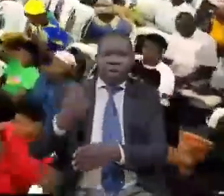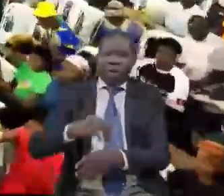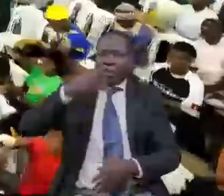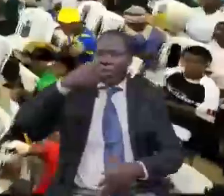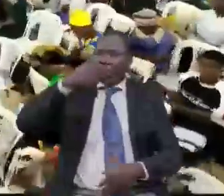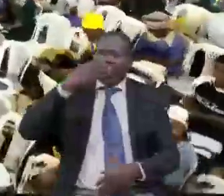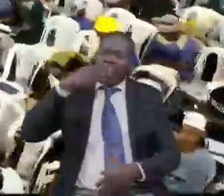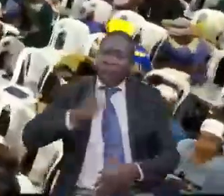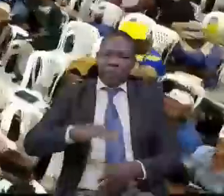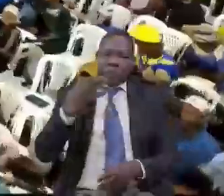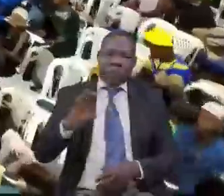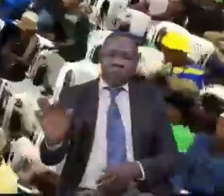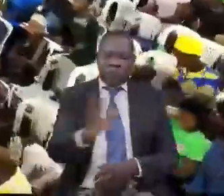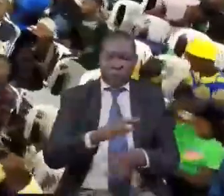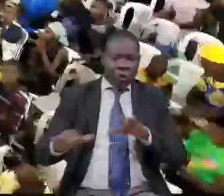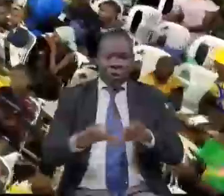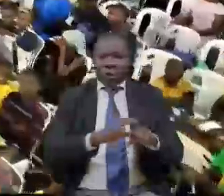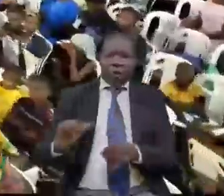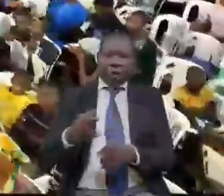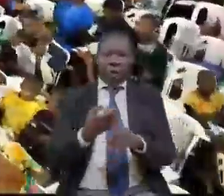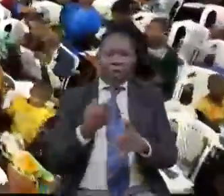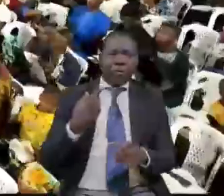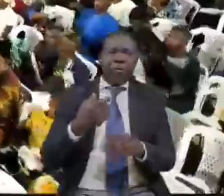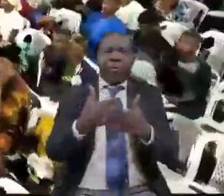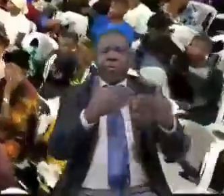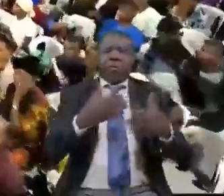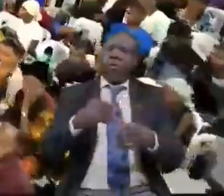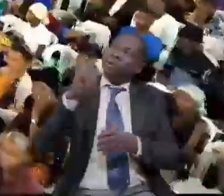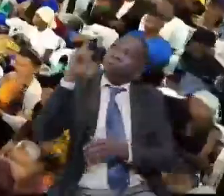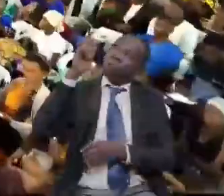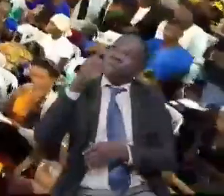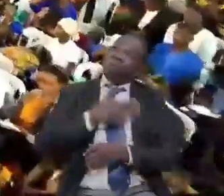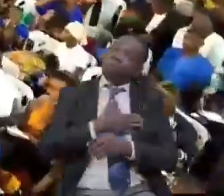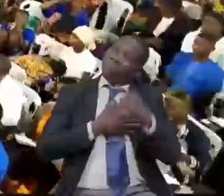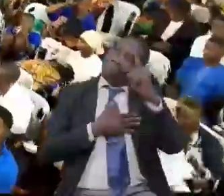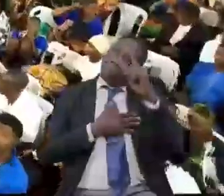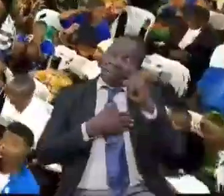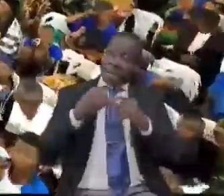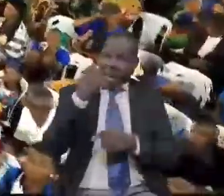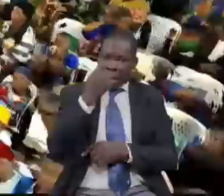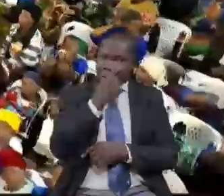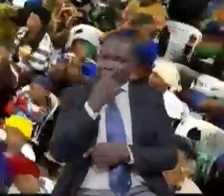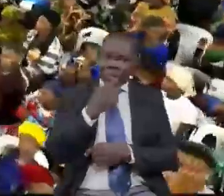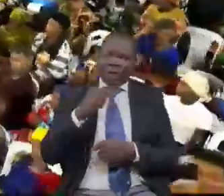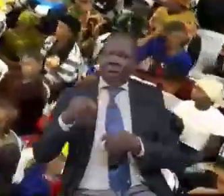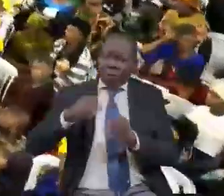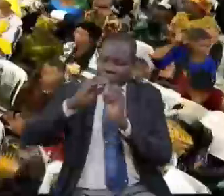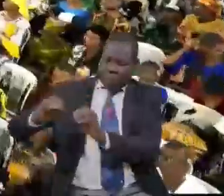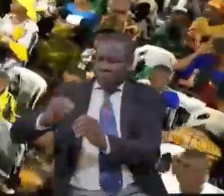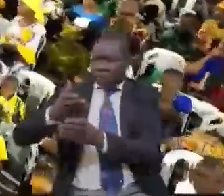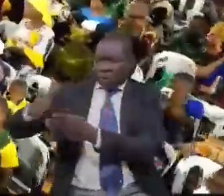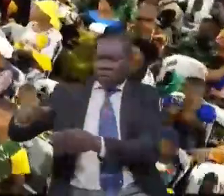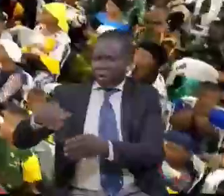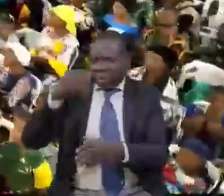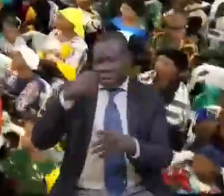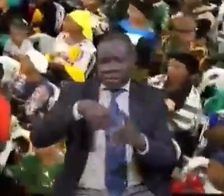your doing from before me. Put away. When you put something away, that thing